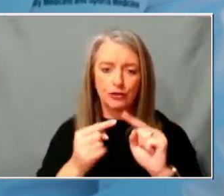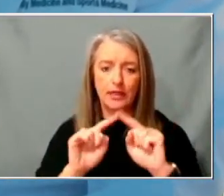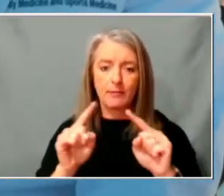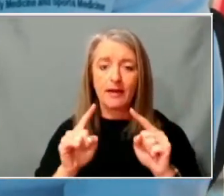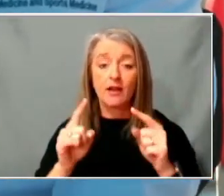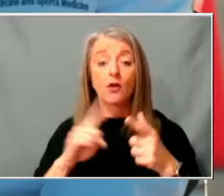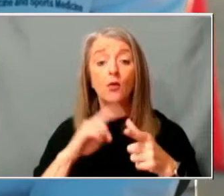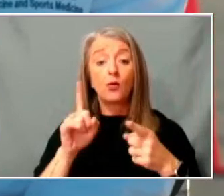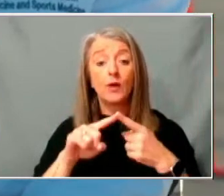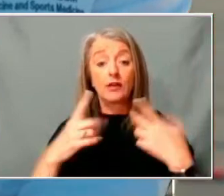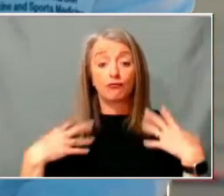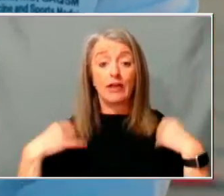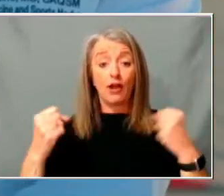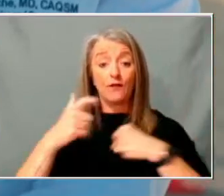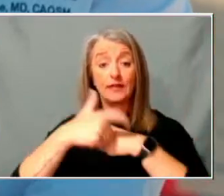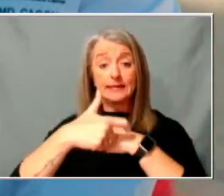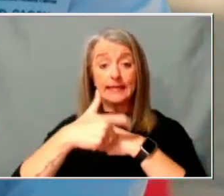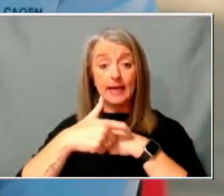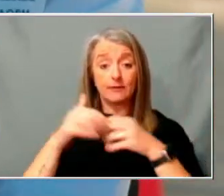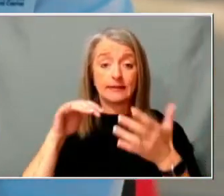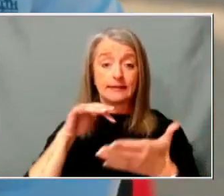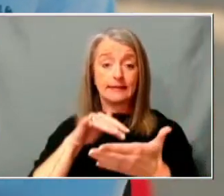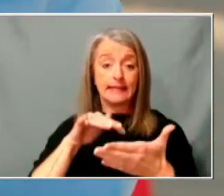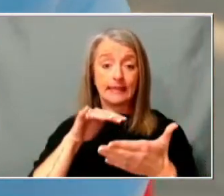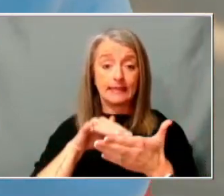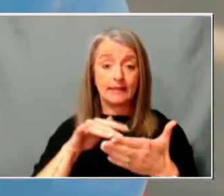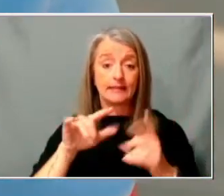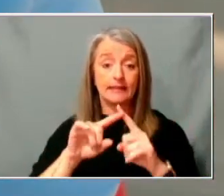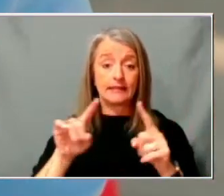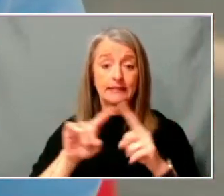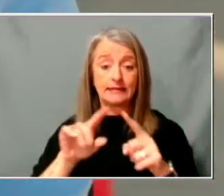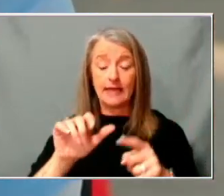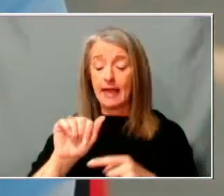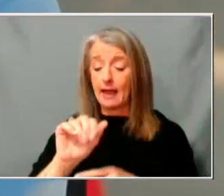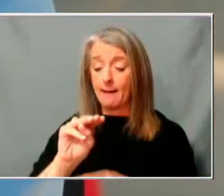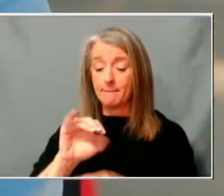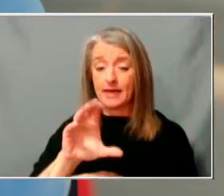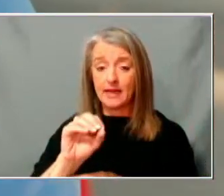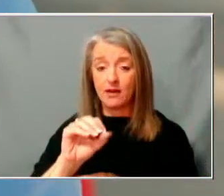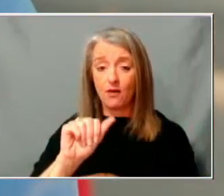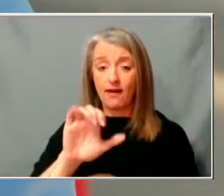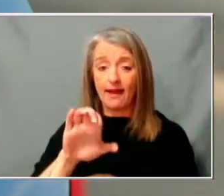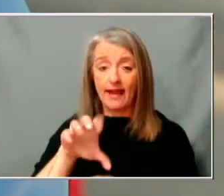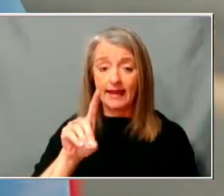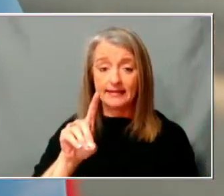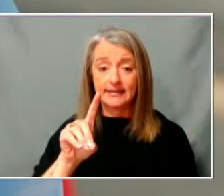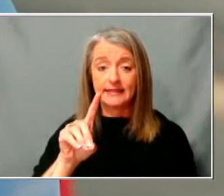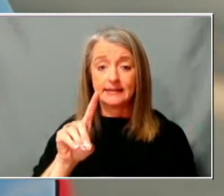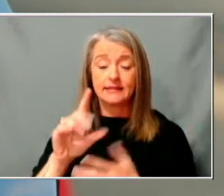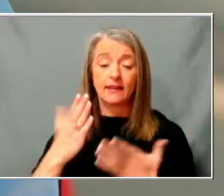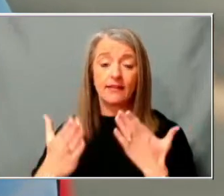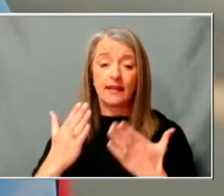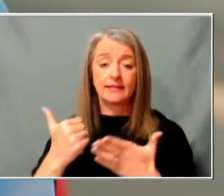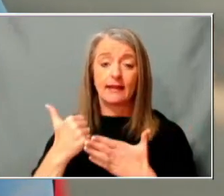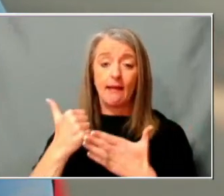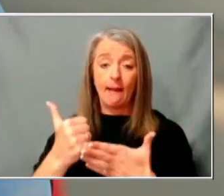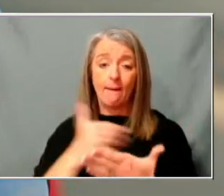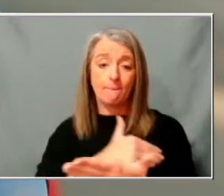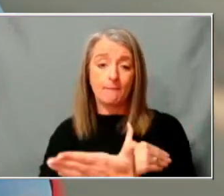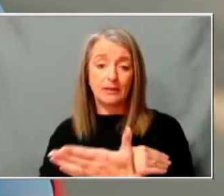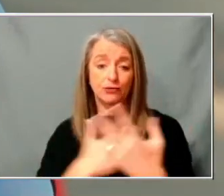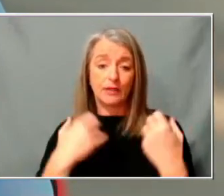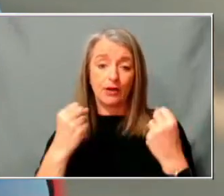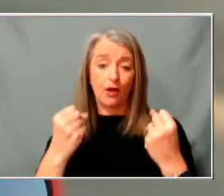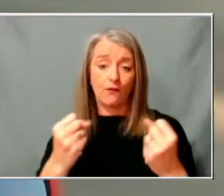recovery. We've got some ongoing studies right now looking at branched-chain amino acids and some other supplements that may improve muscle recovery after